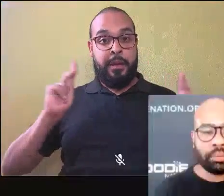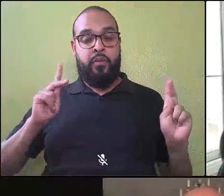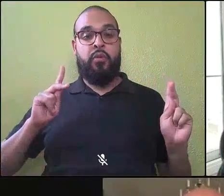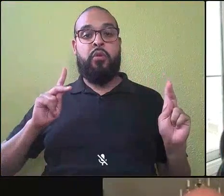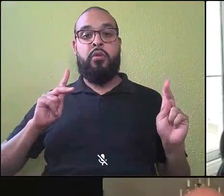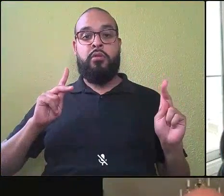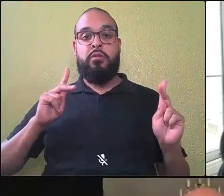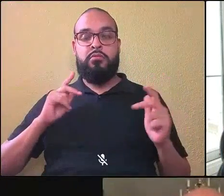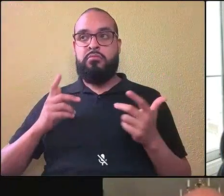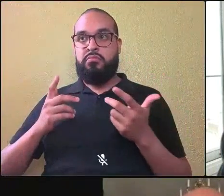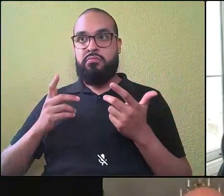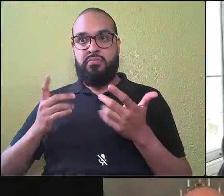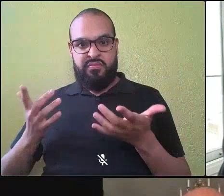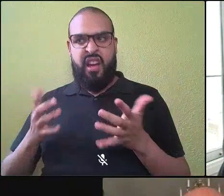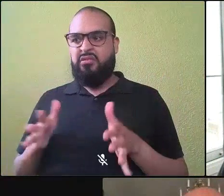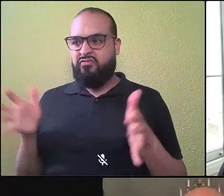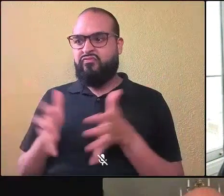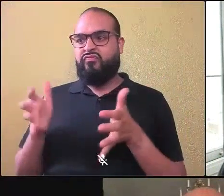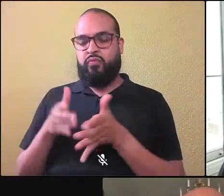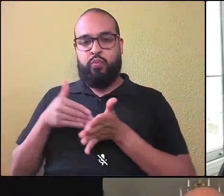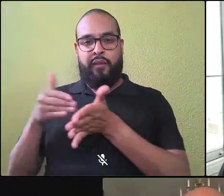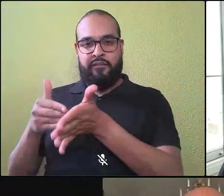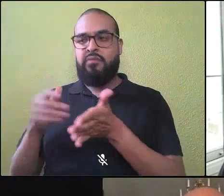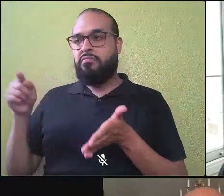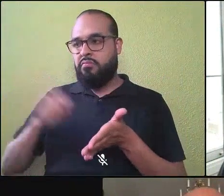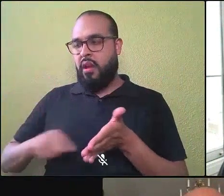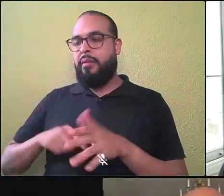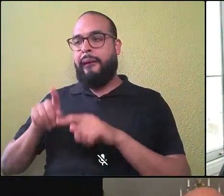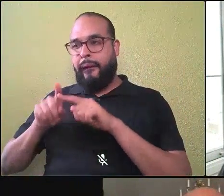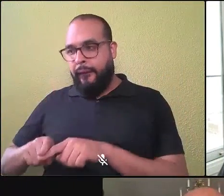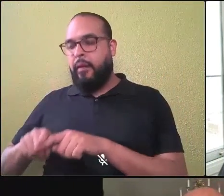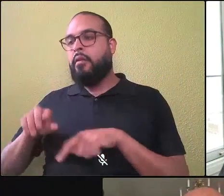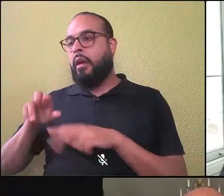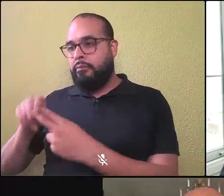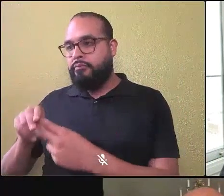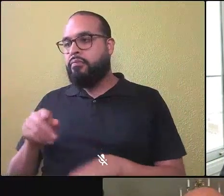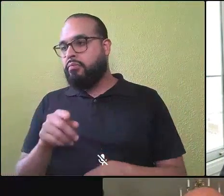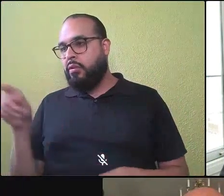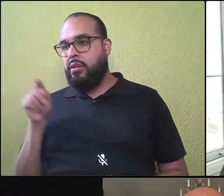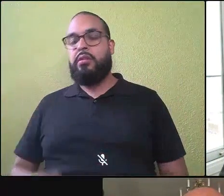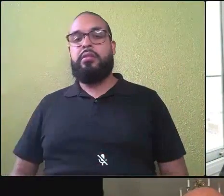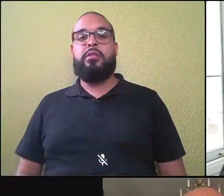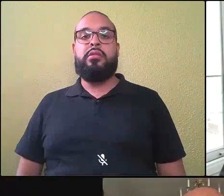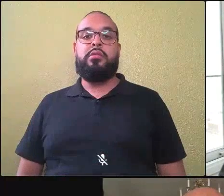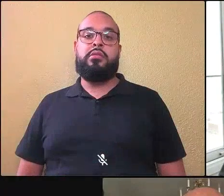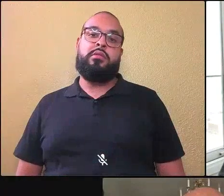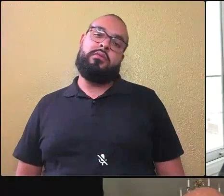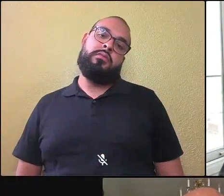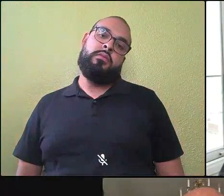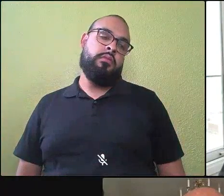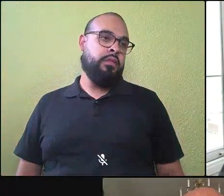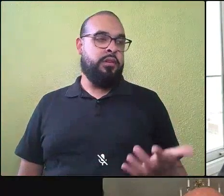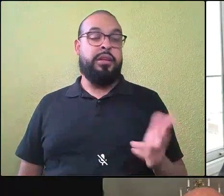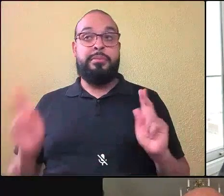using that as an opportunity to sort of, I feel like I am always sort of hearing other people's issues, always sort of carrying other